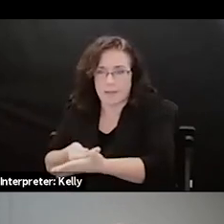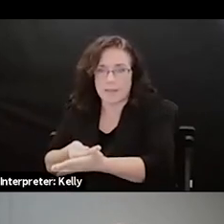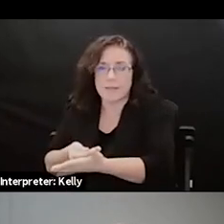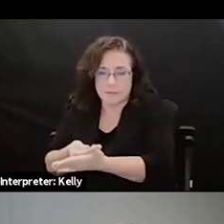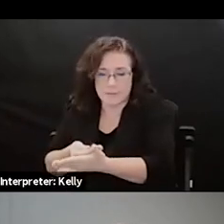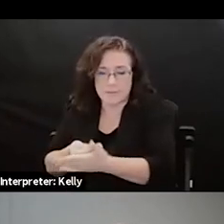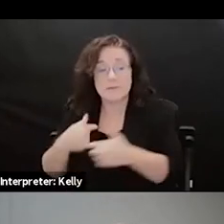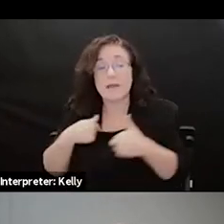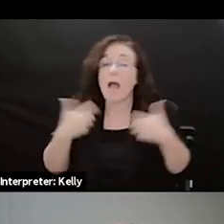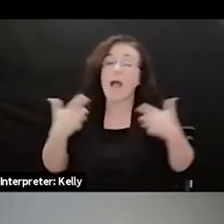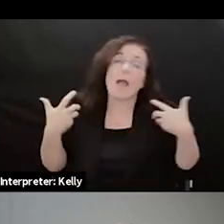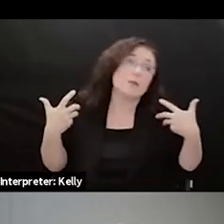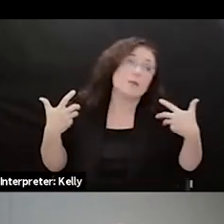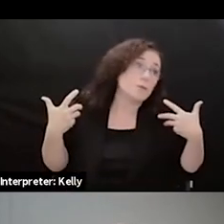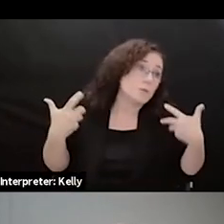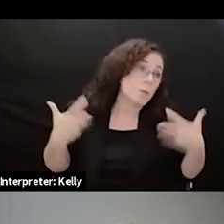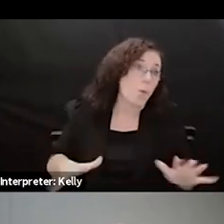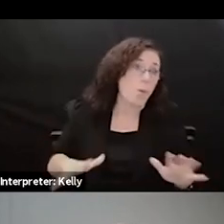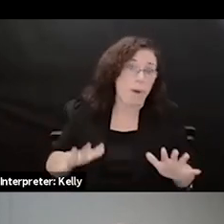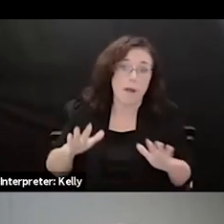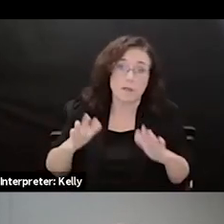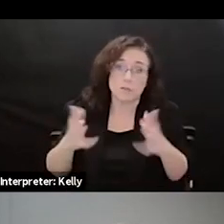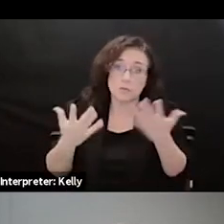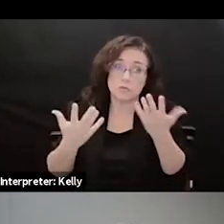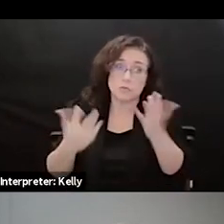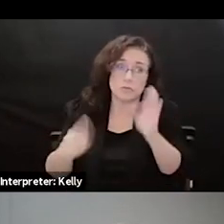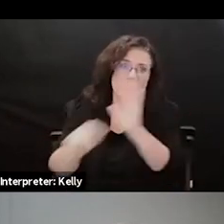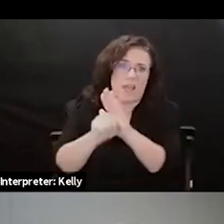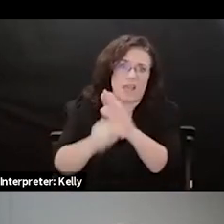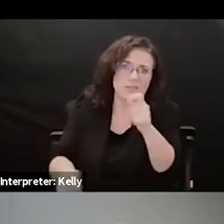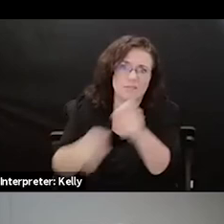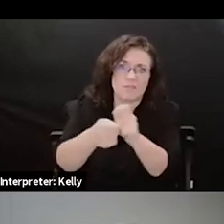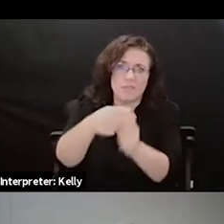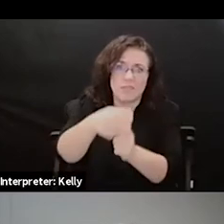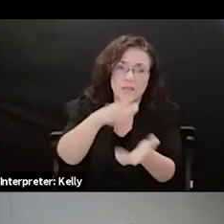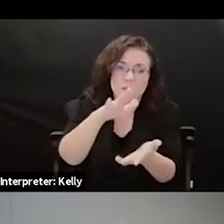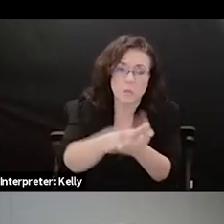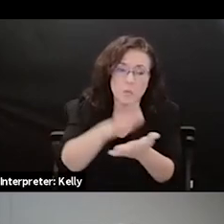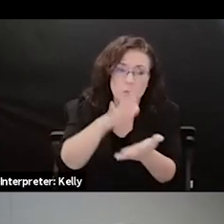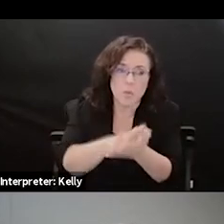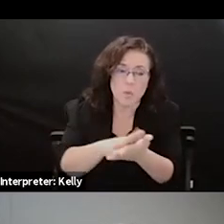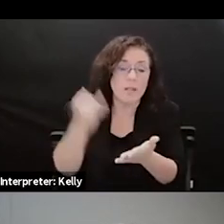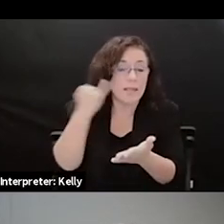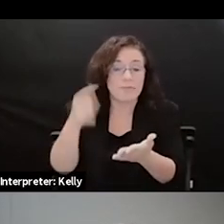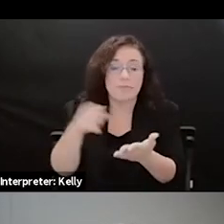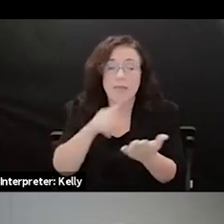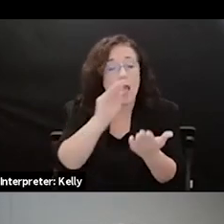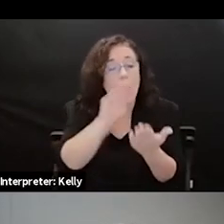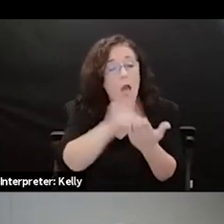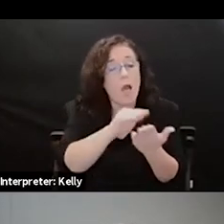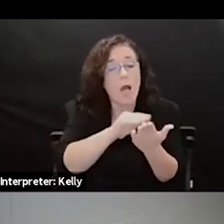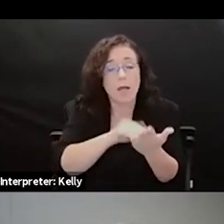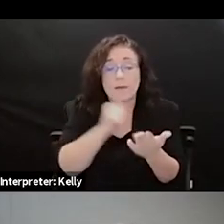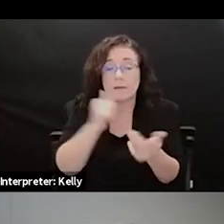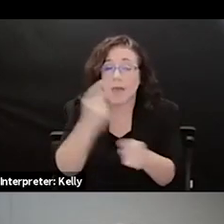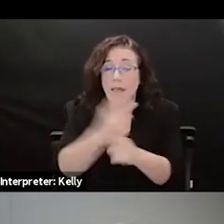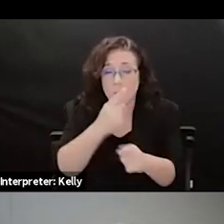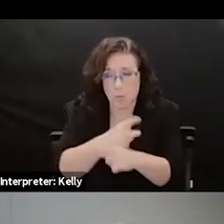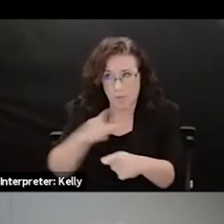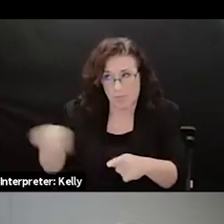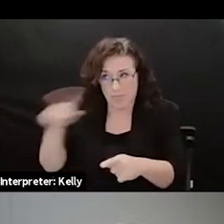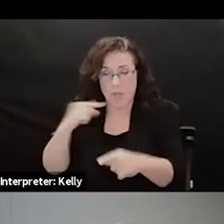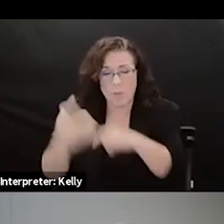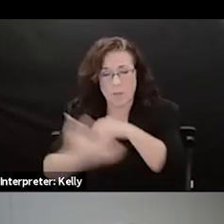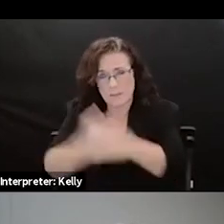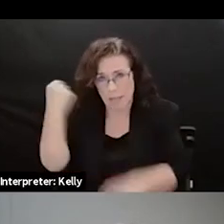that the schools have and the hard work that they do be taken away because of this process so the more that we're able to do that and i know that's something that you're